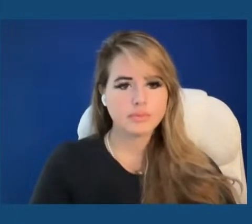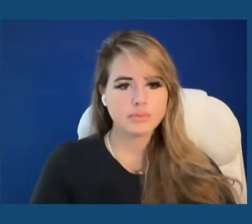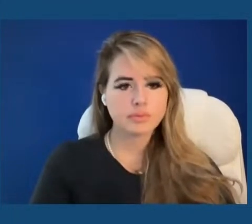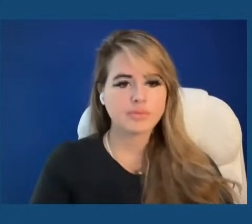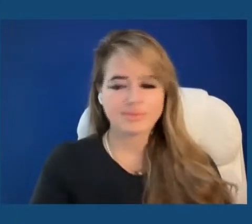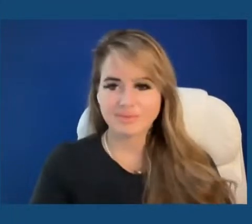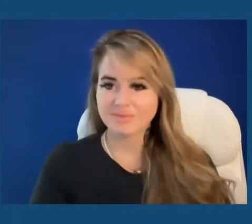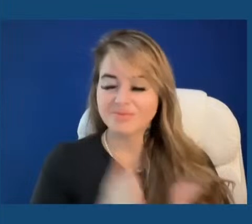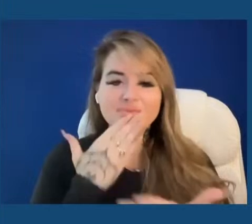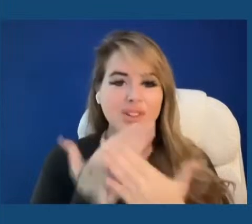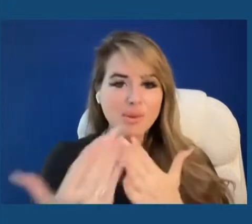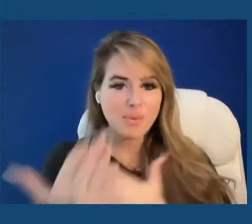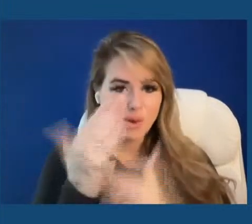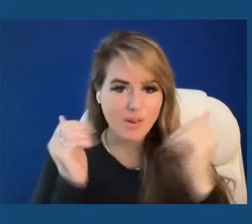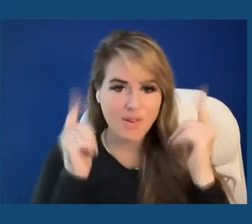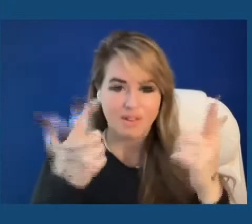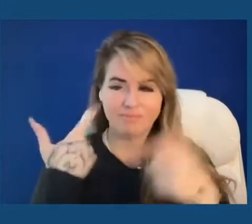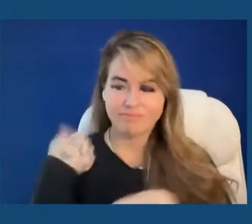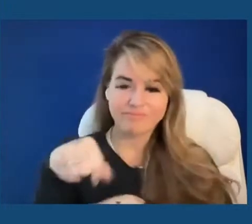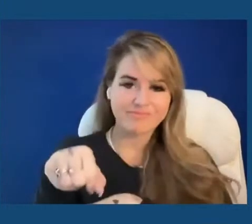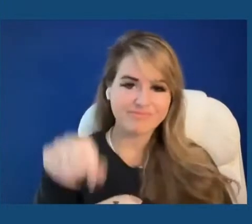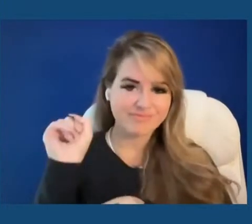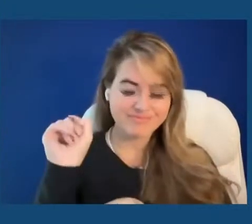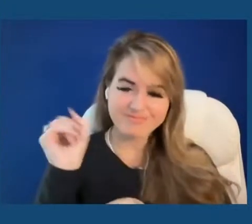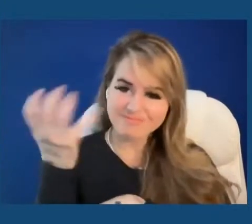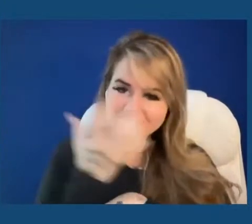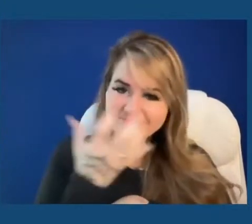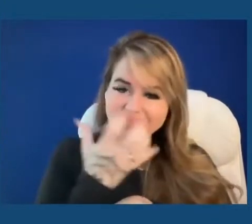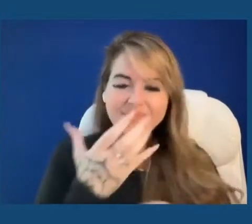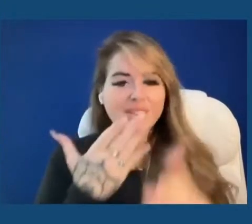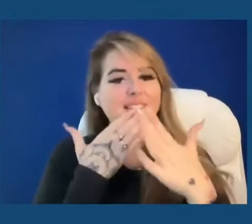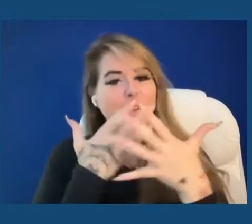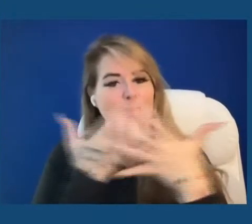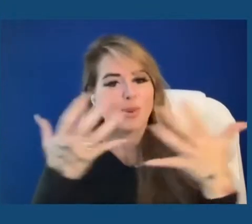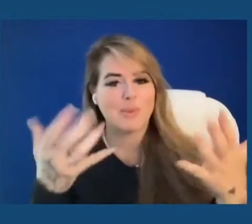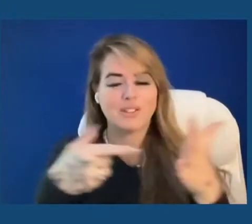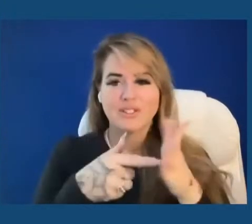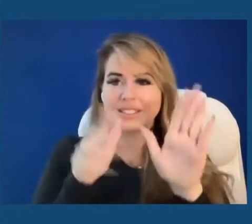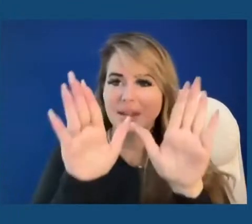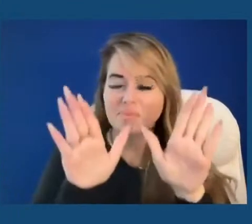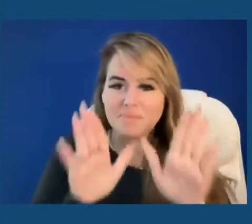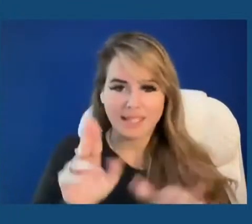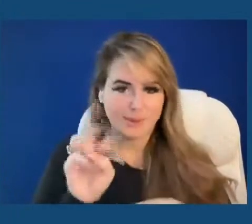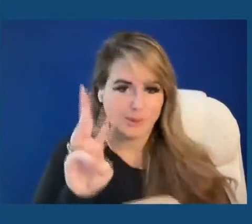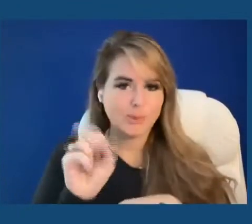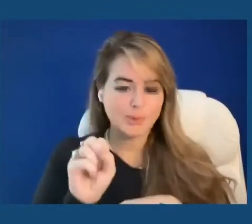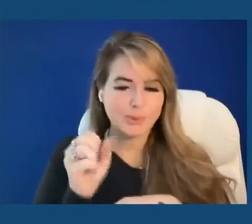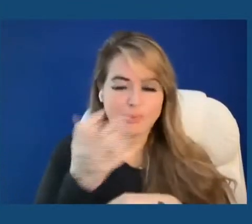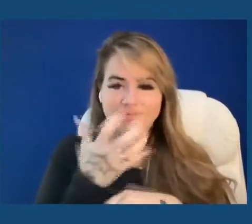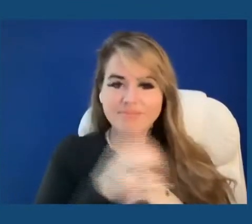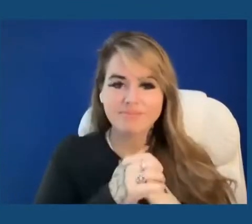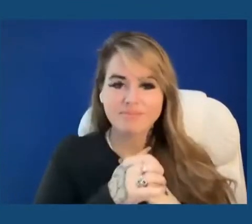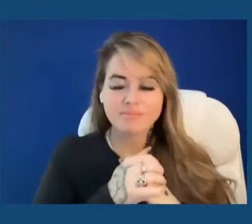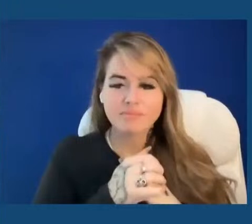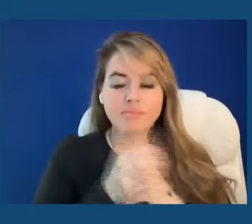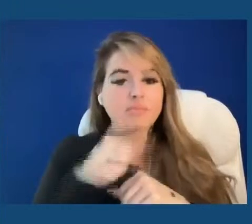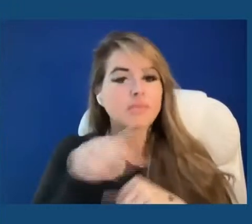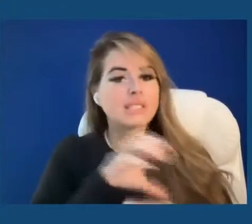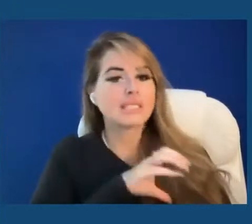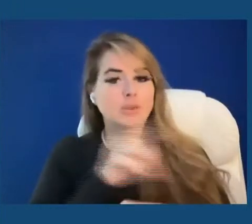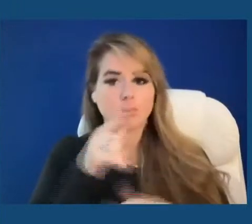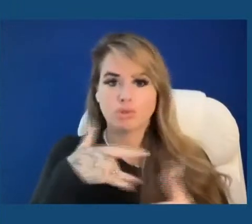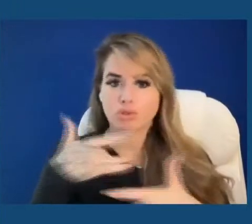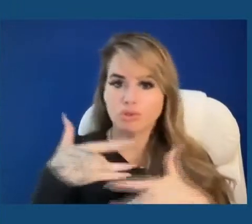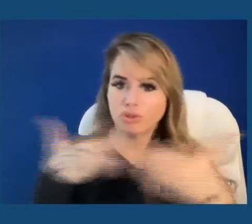Good morning, everyone. I'm floored right now. Thank you so much. This is amazing news. Concerned citizens of Montauk adds